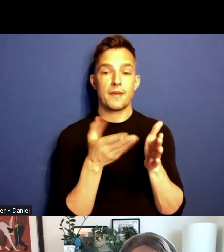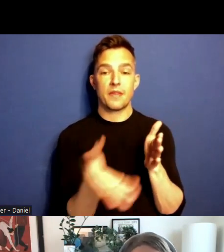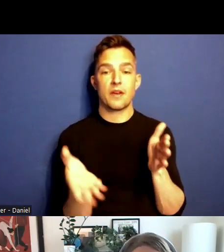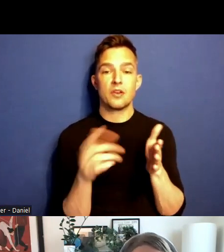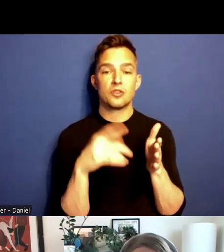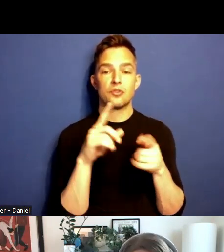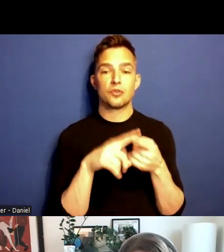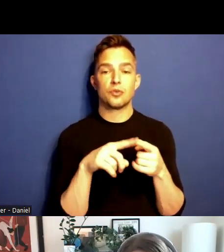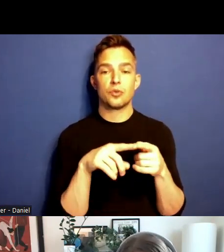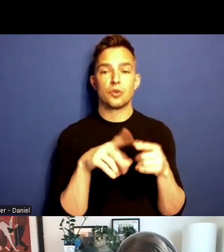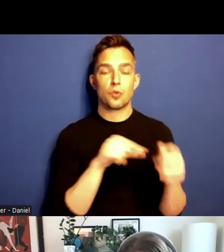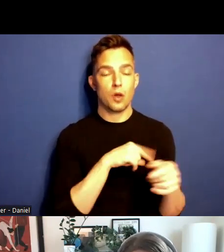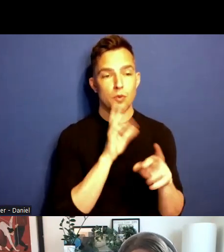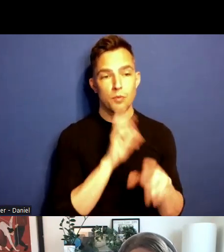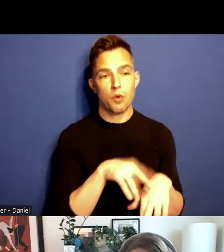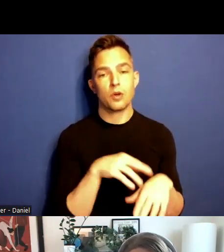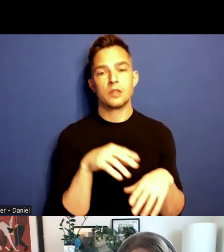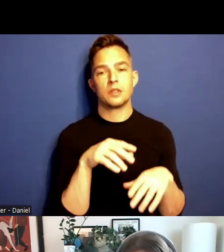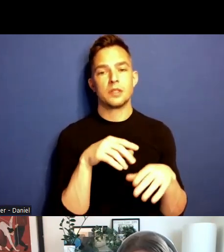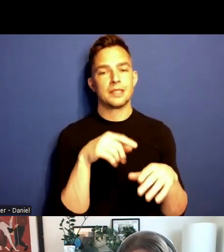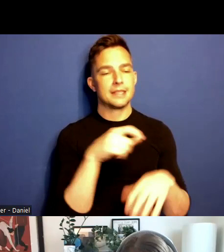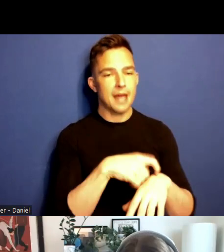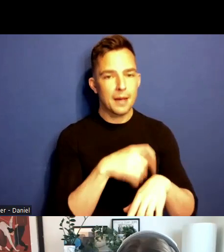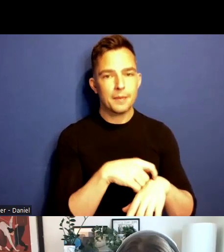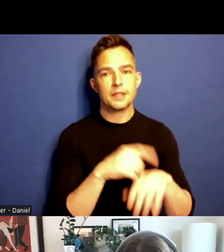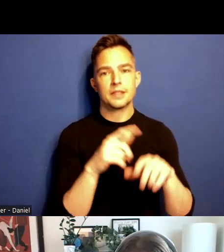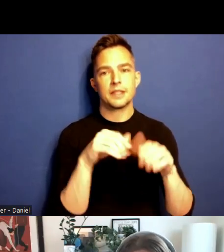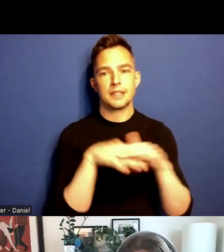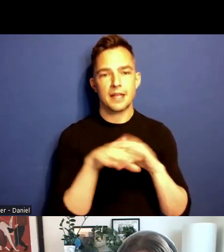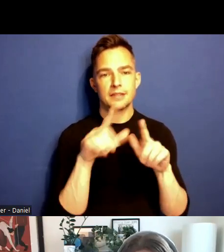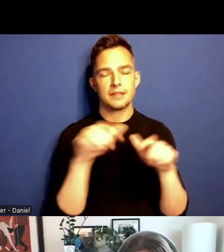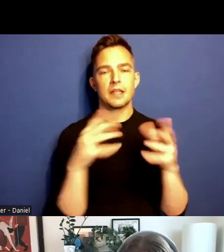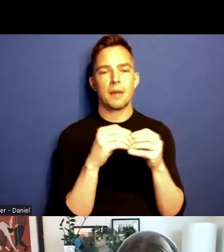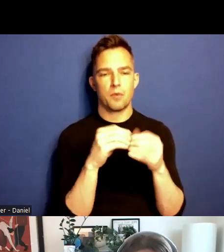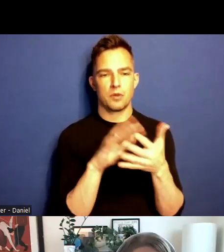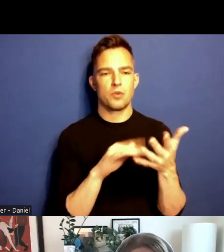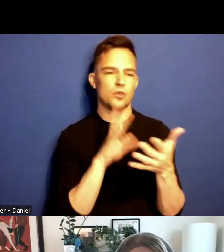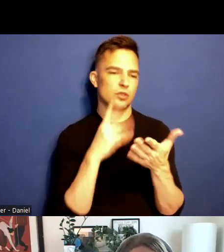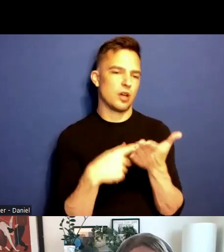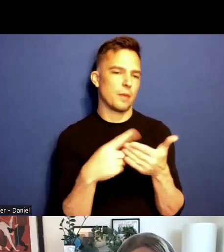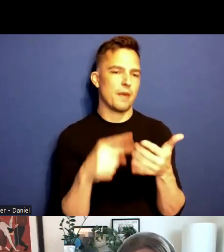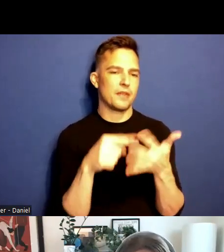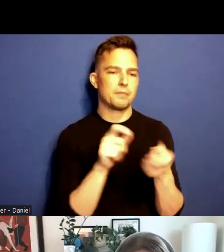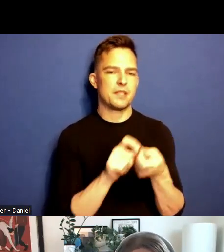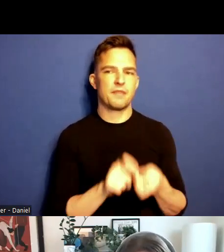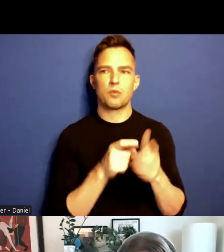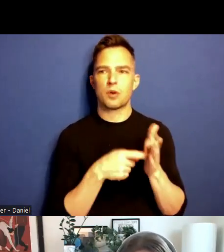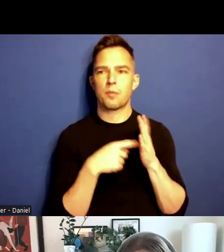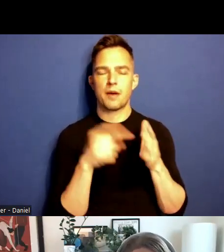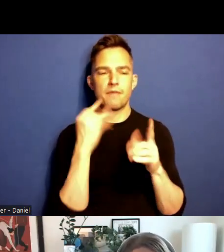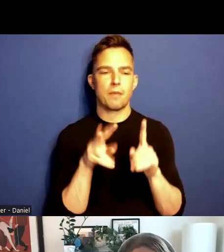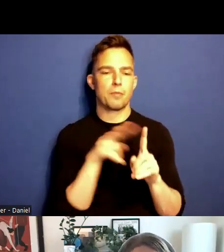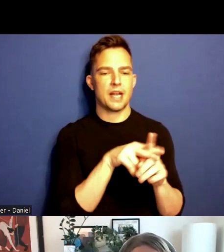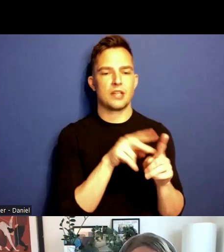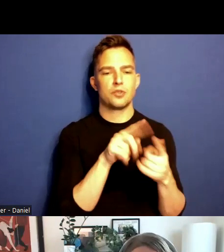reporting, timeliness of access, and much, much more. We'll talk in a moment about some of those specific requirements as they pertain to crisis